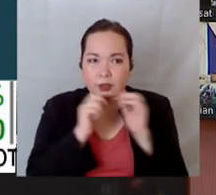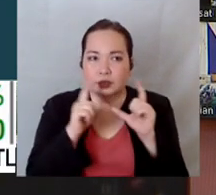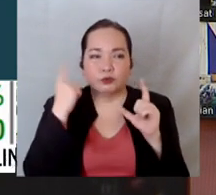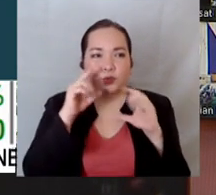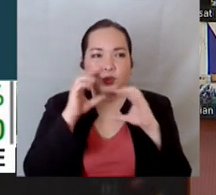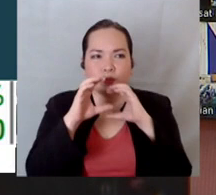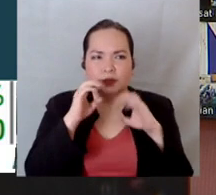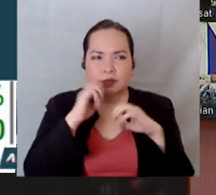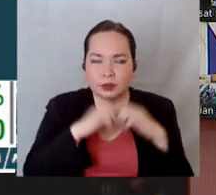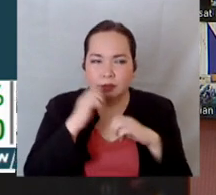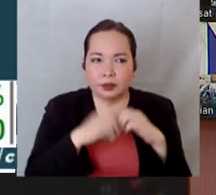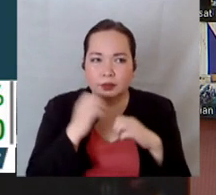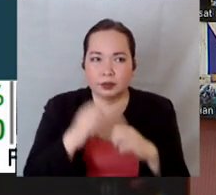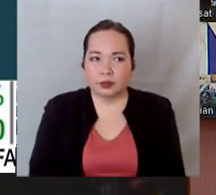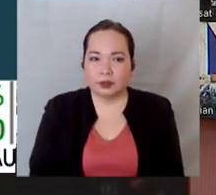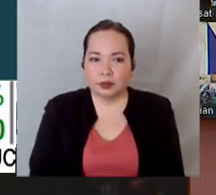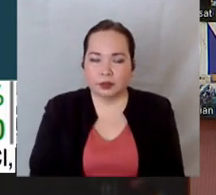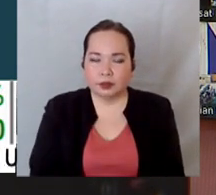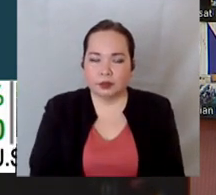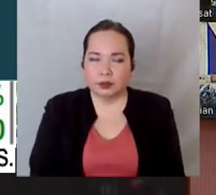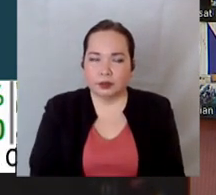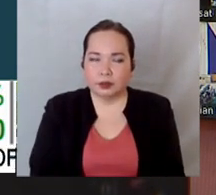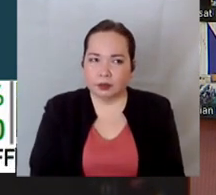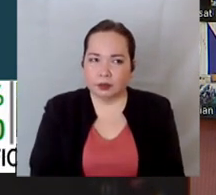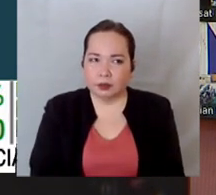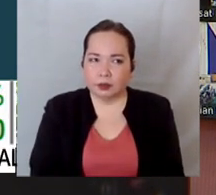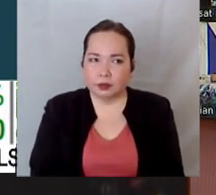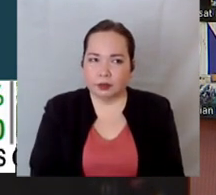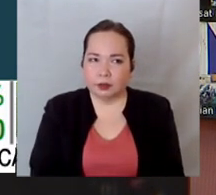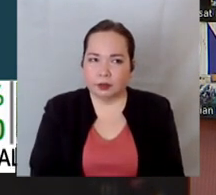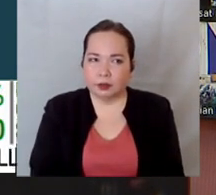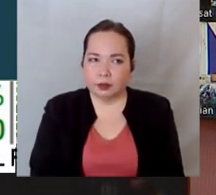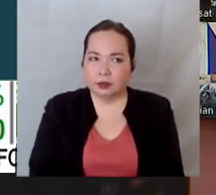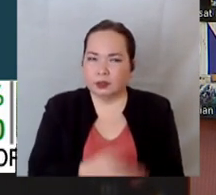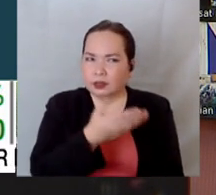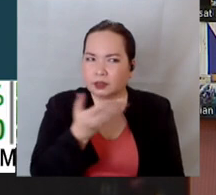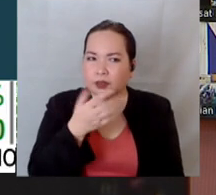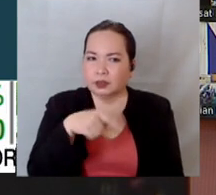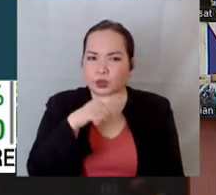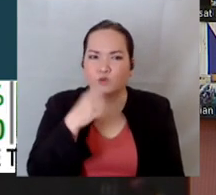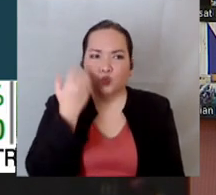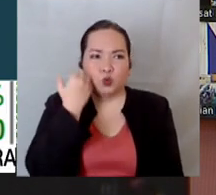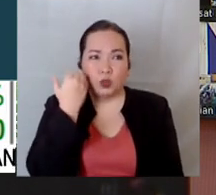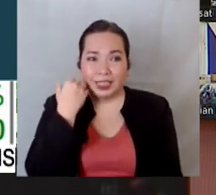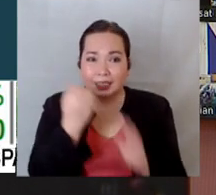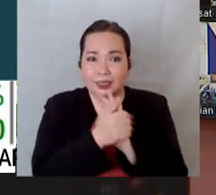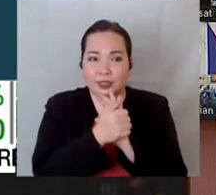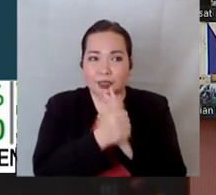He may not know that VSAT is limited in speed, no? I mean, you cannot put